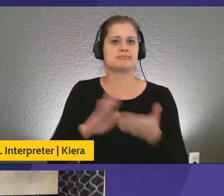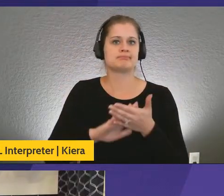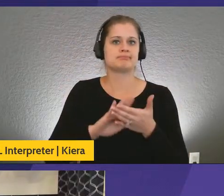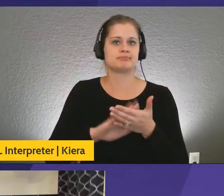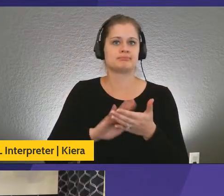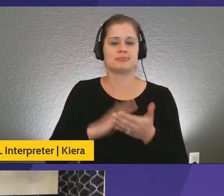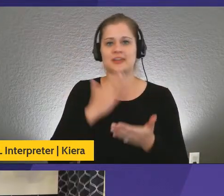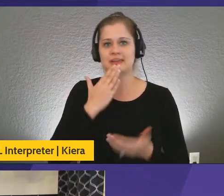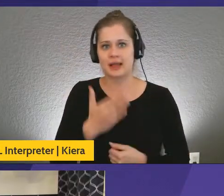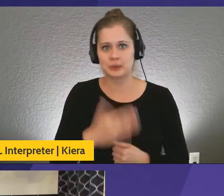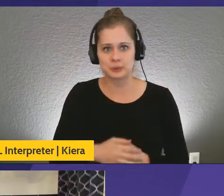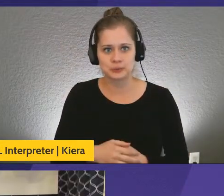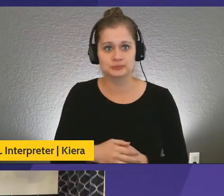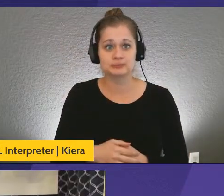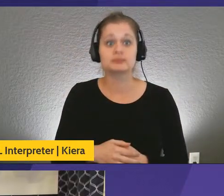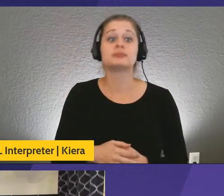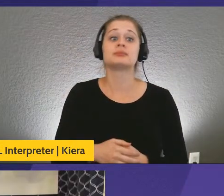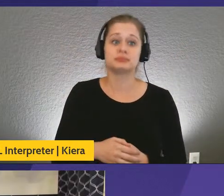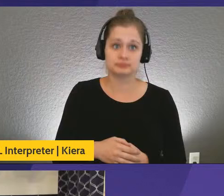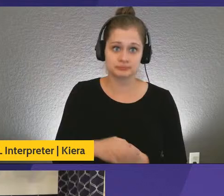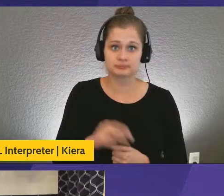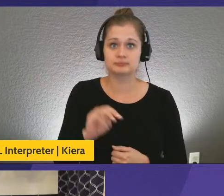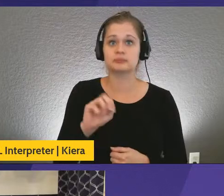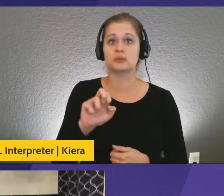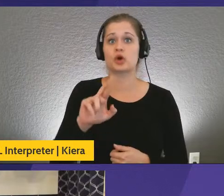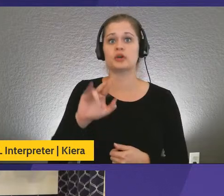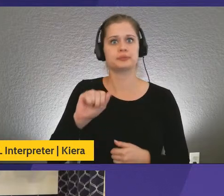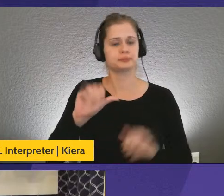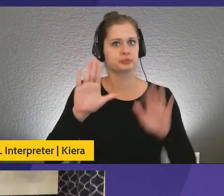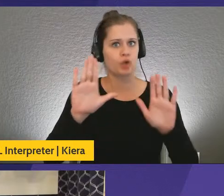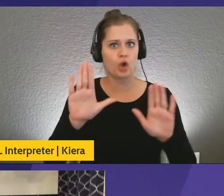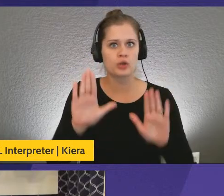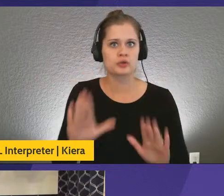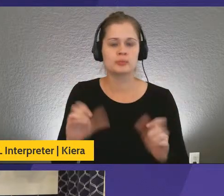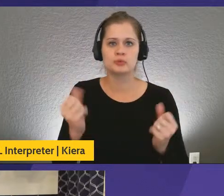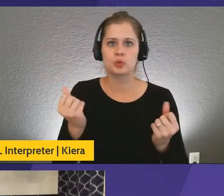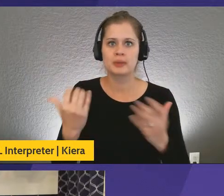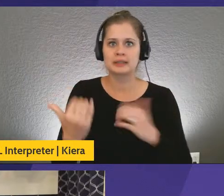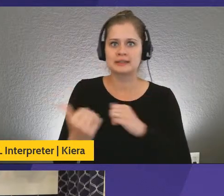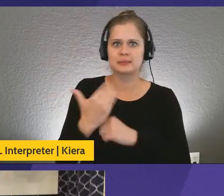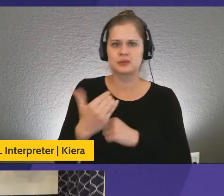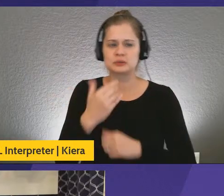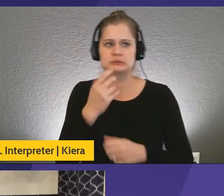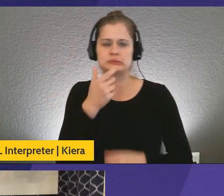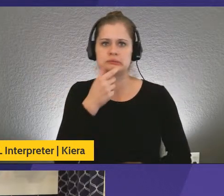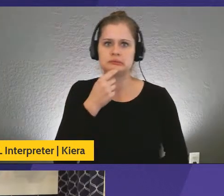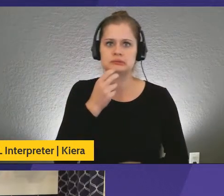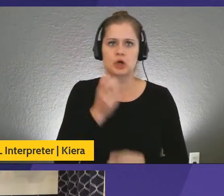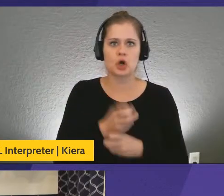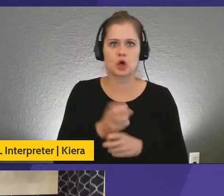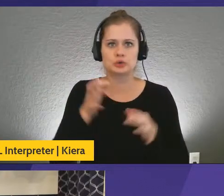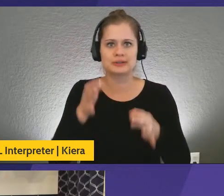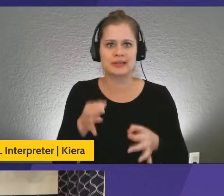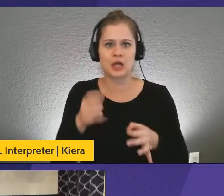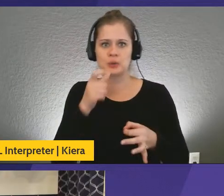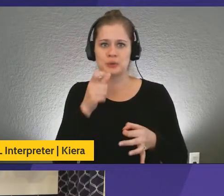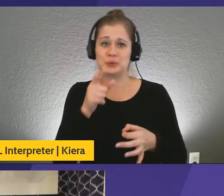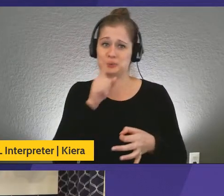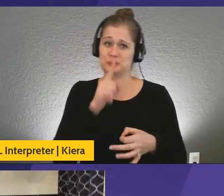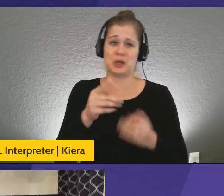yeah, thank you. It's been awesome. We got so many submissions and it was so hard to pick. So we took them almost